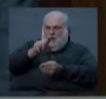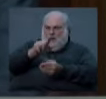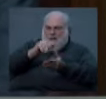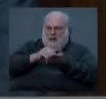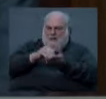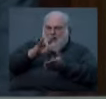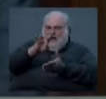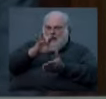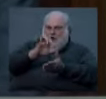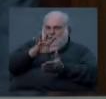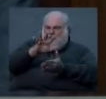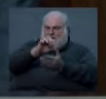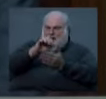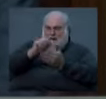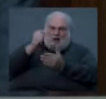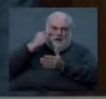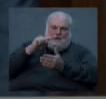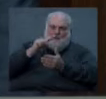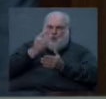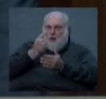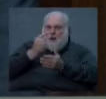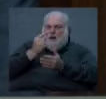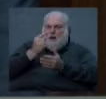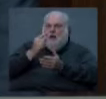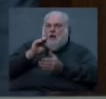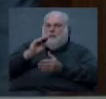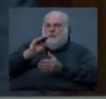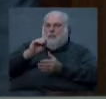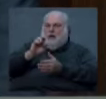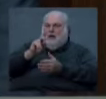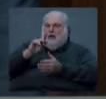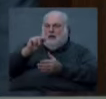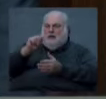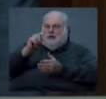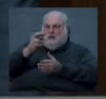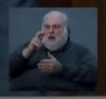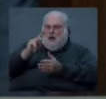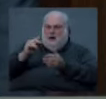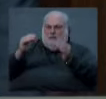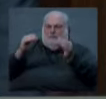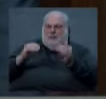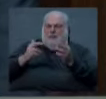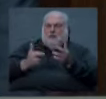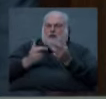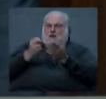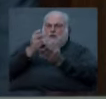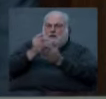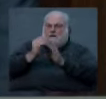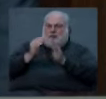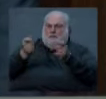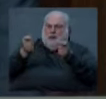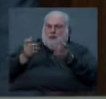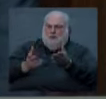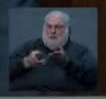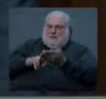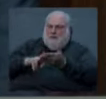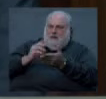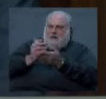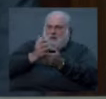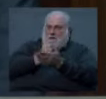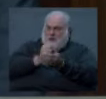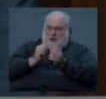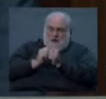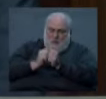$221,850 for the purchase of one hydraulic bucket truck for the Public Works Department and for other purposes. A resolution authorizes the city manager to enter into